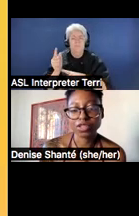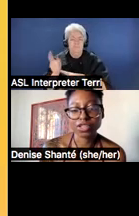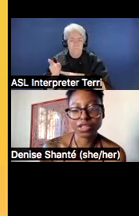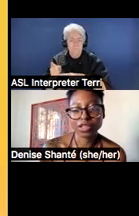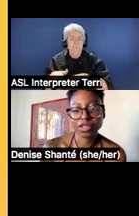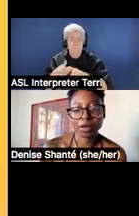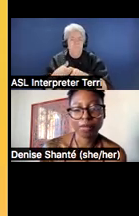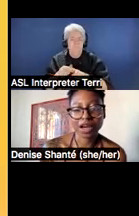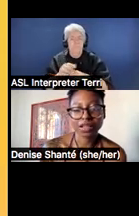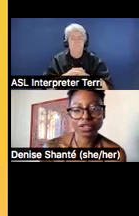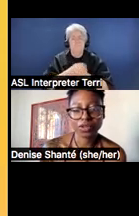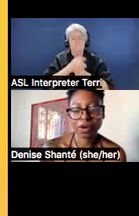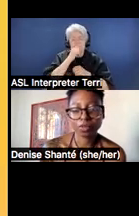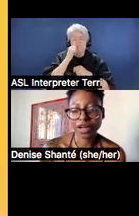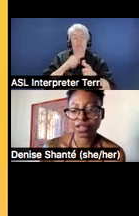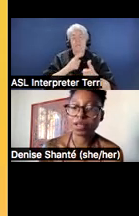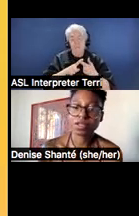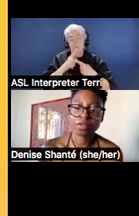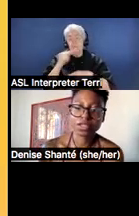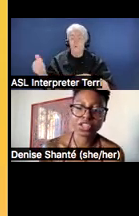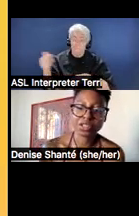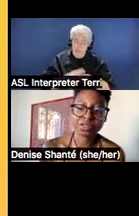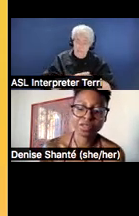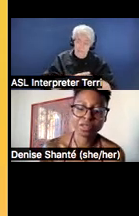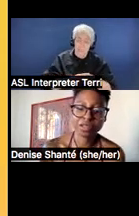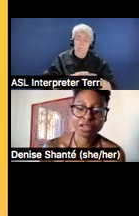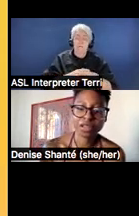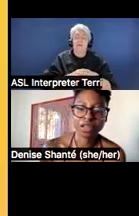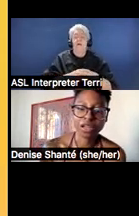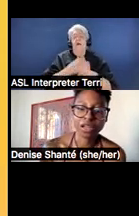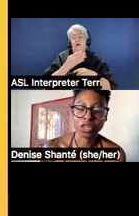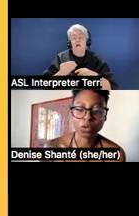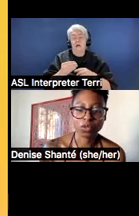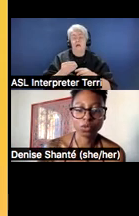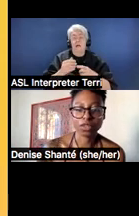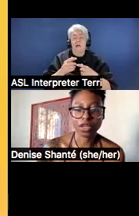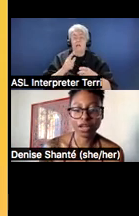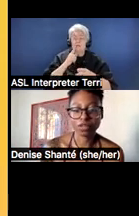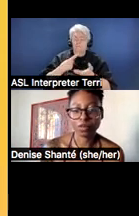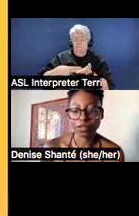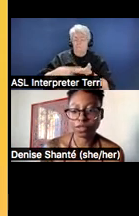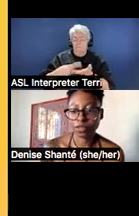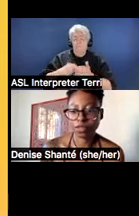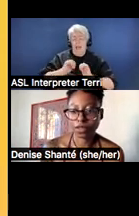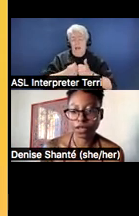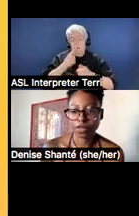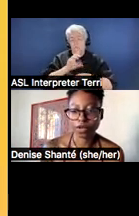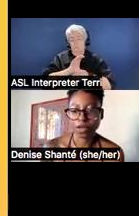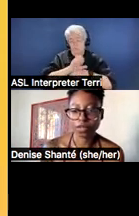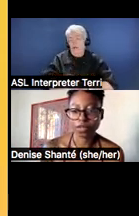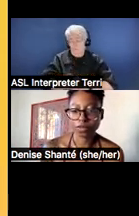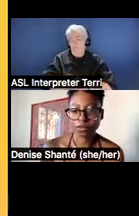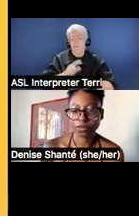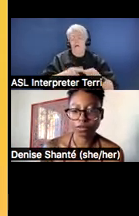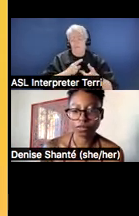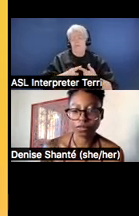We'll transition and come back into our practice-based conversation and close with announcements and